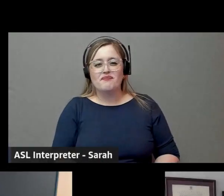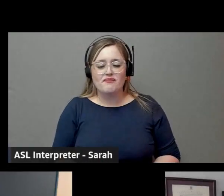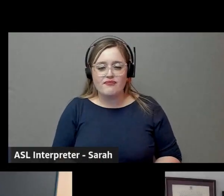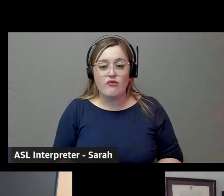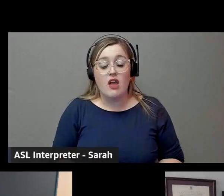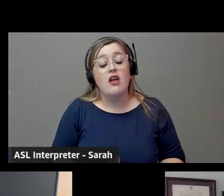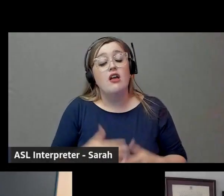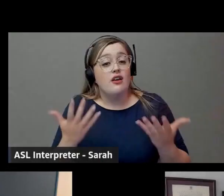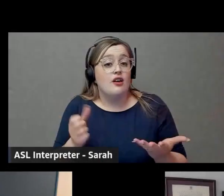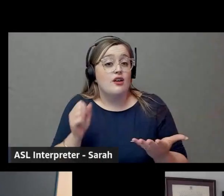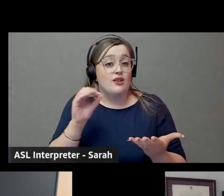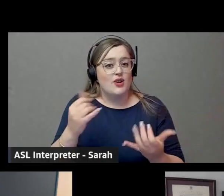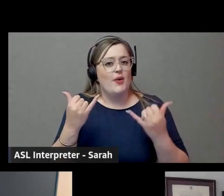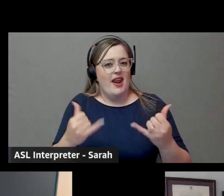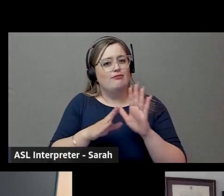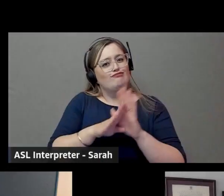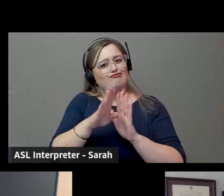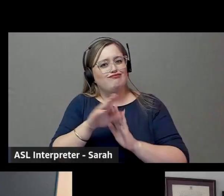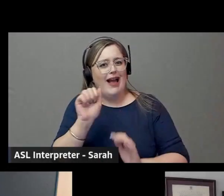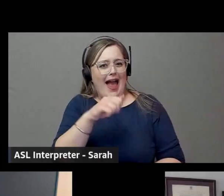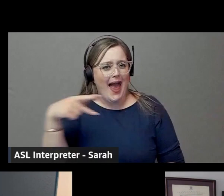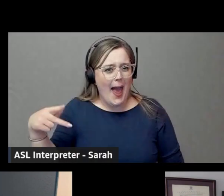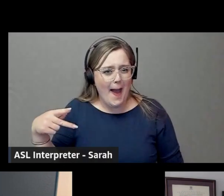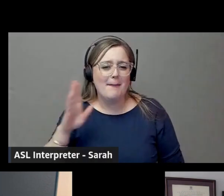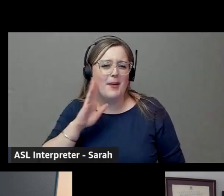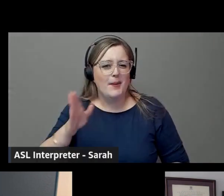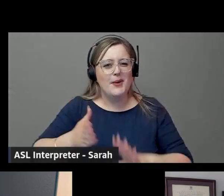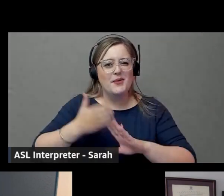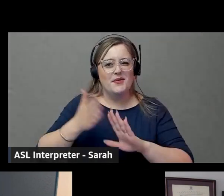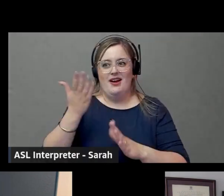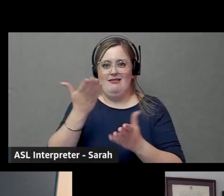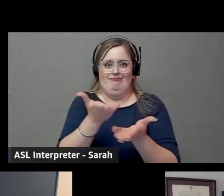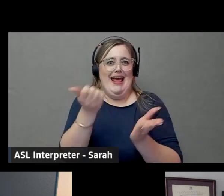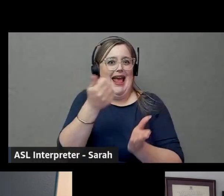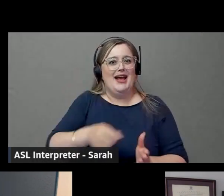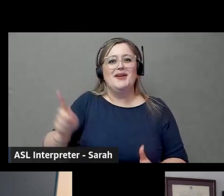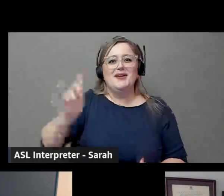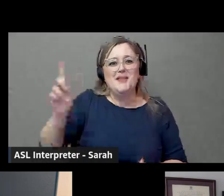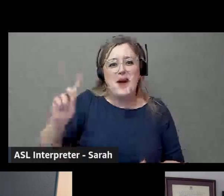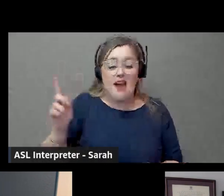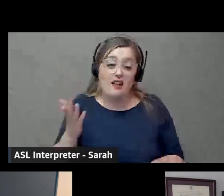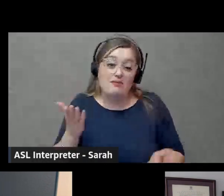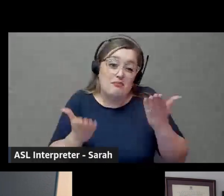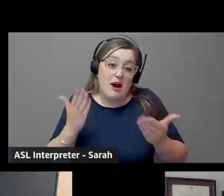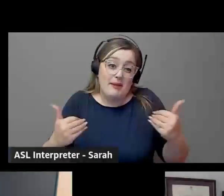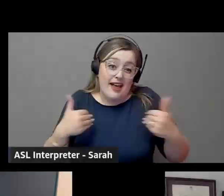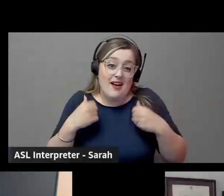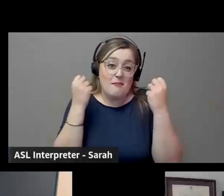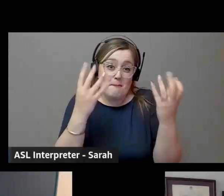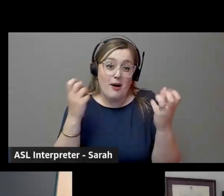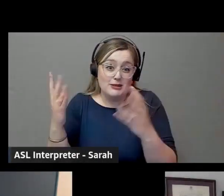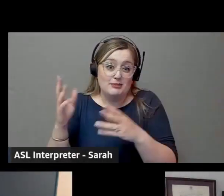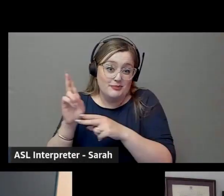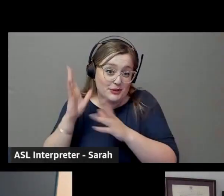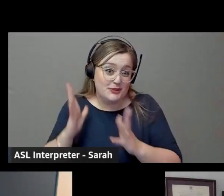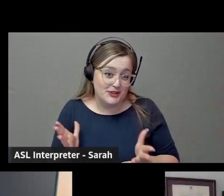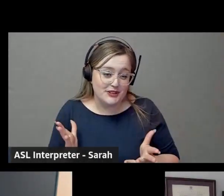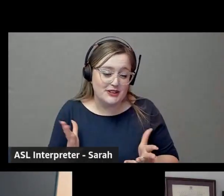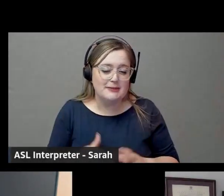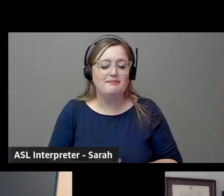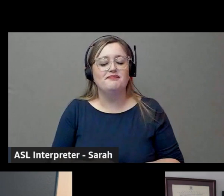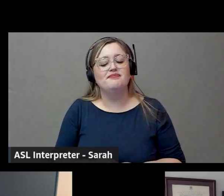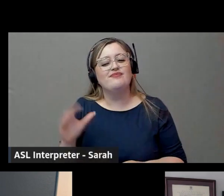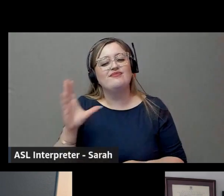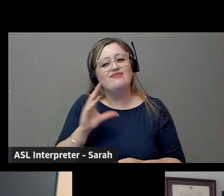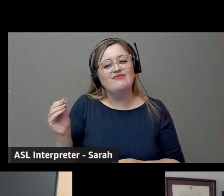these days, whenever you build an application that you're going to run anywhere, chances are you have multiple users, and you have